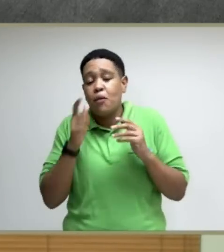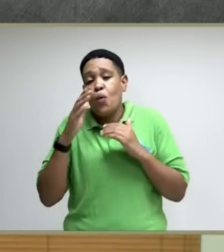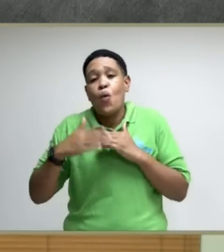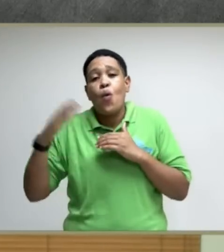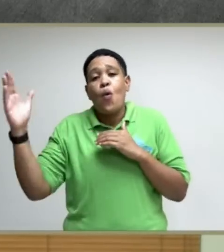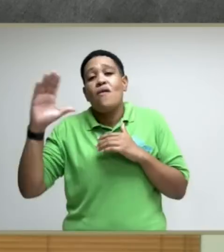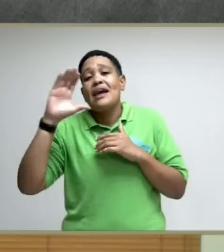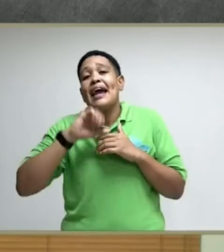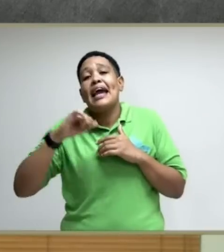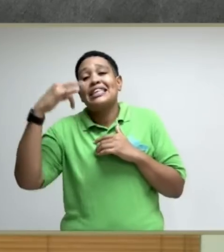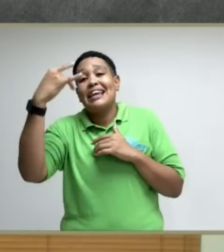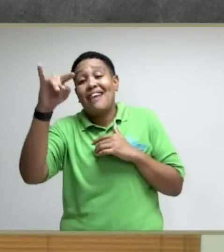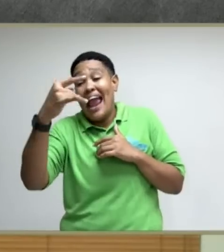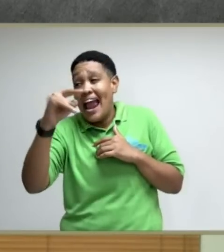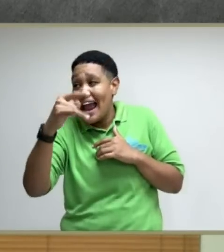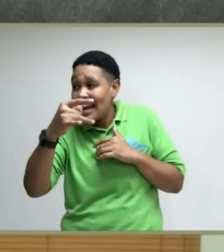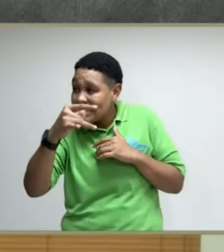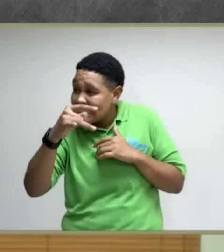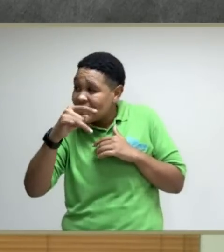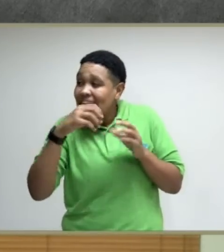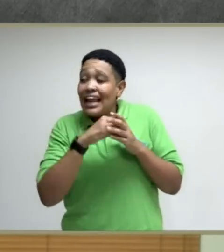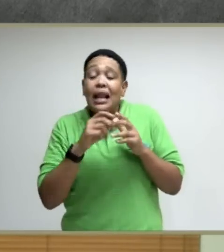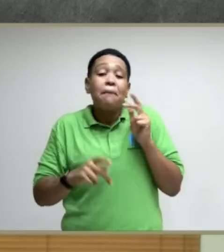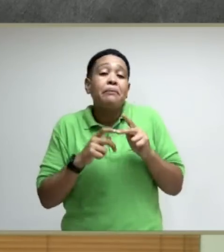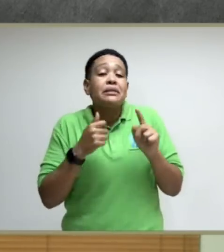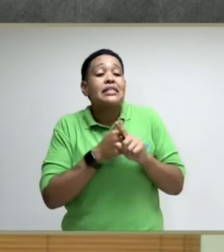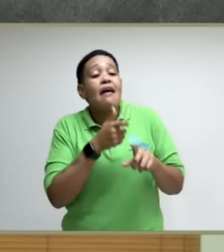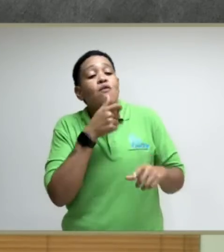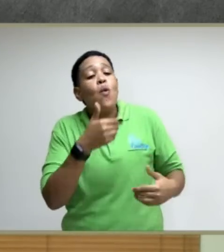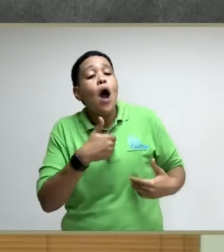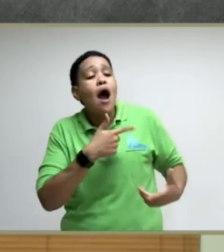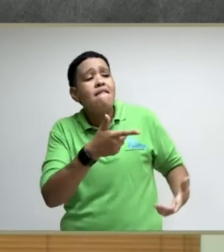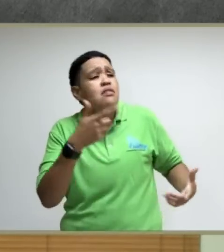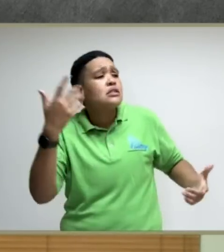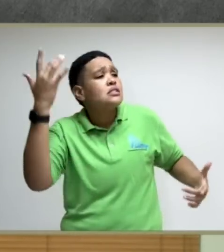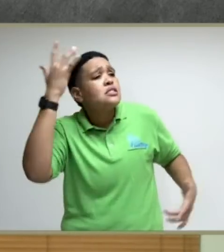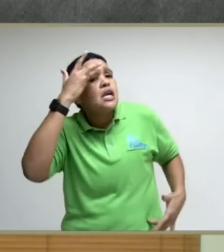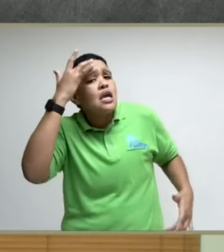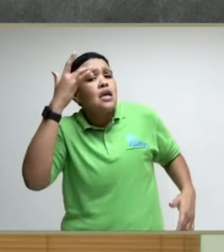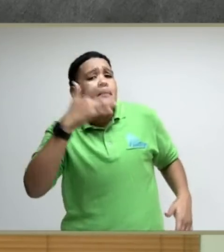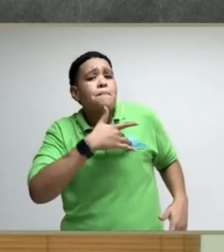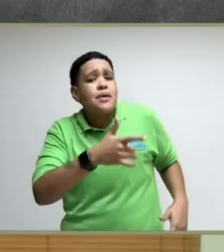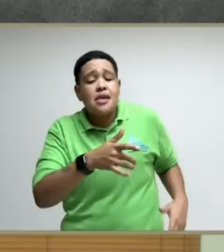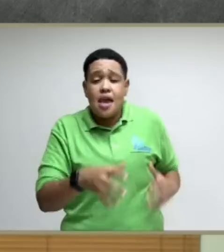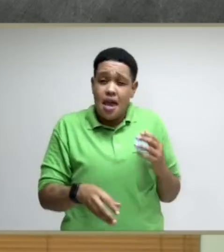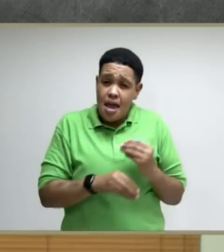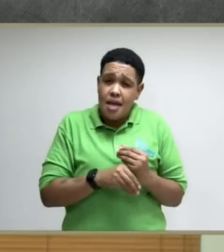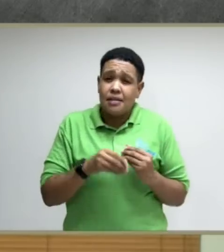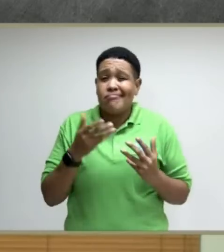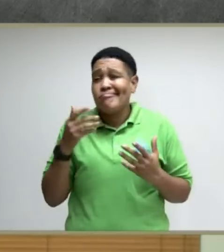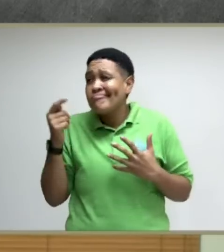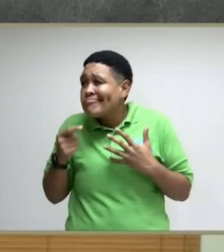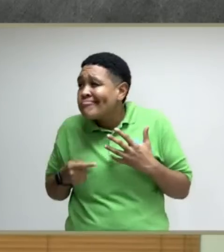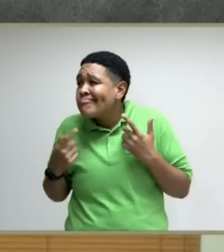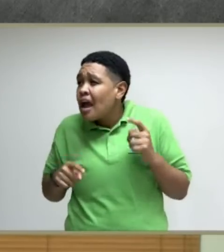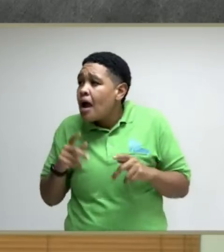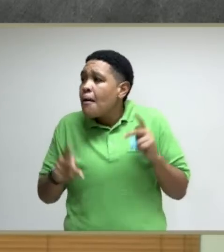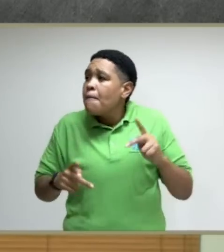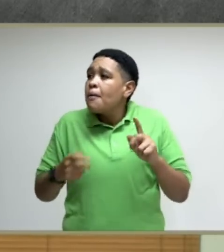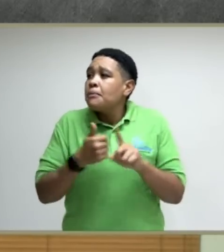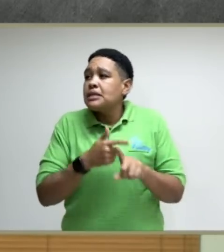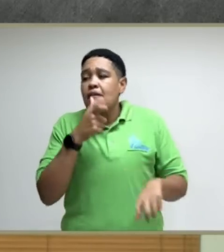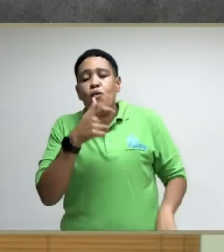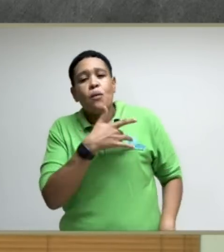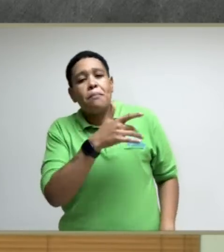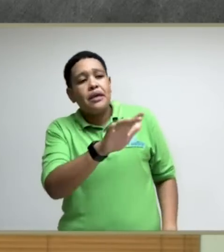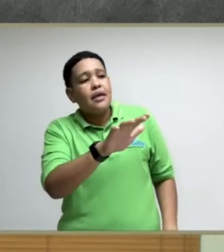of 18, in persons who have illnesses, comorbidities, persons who are